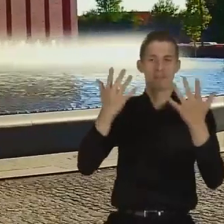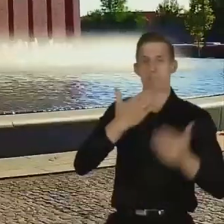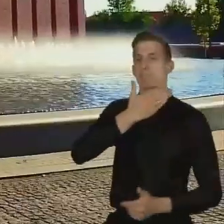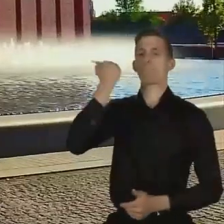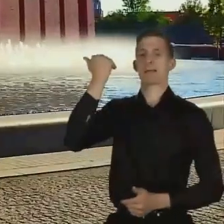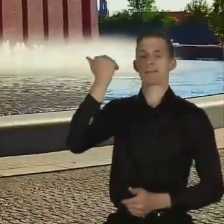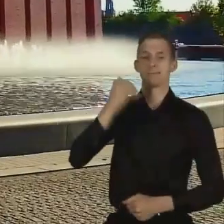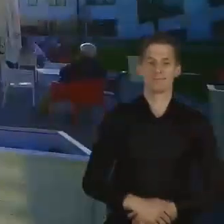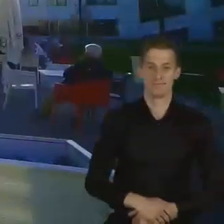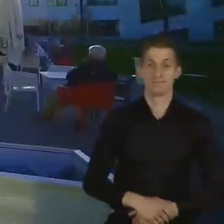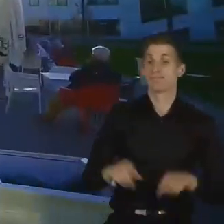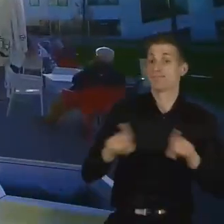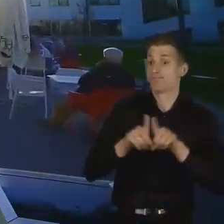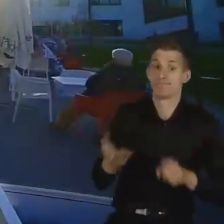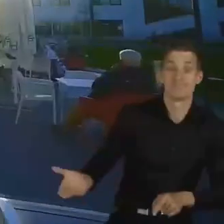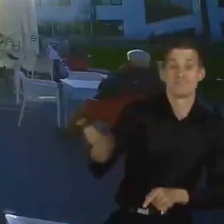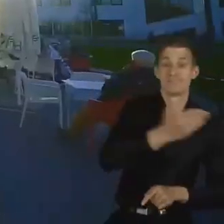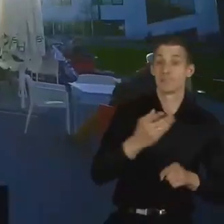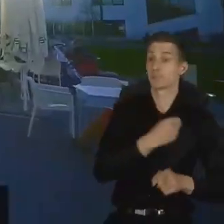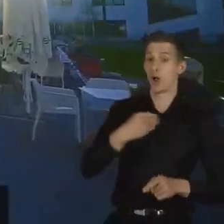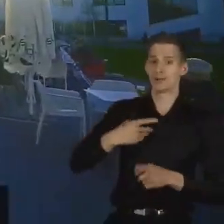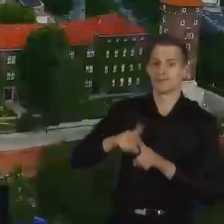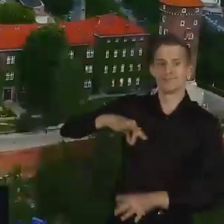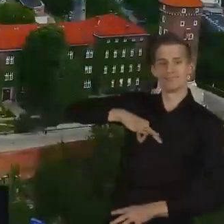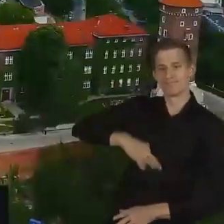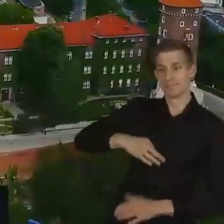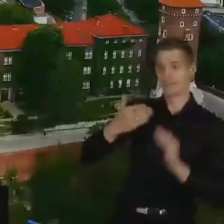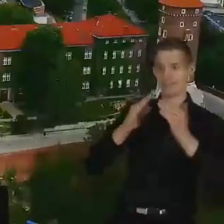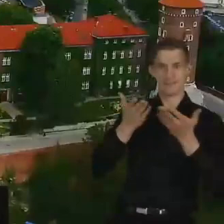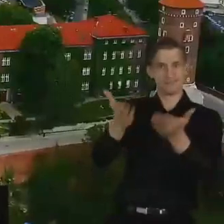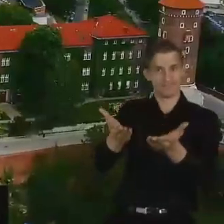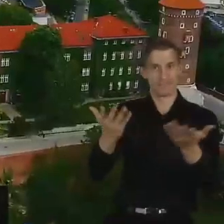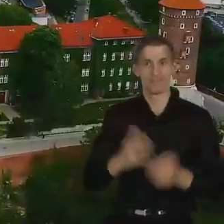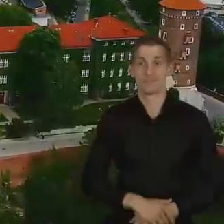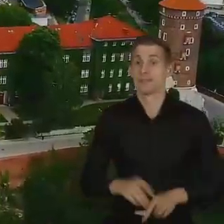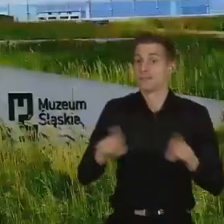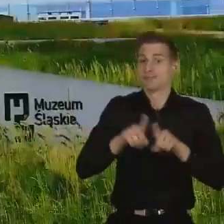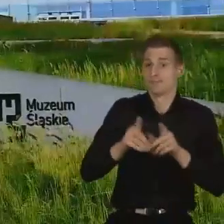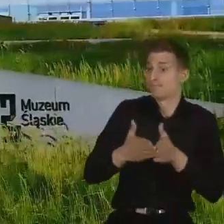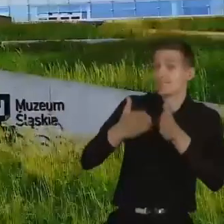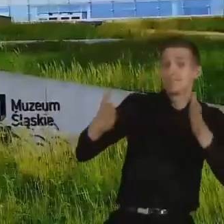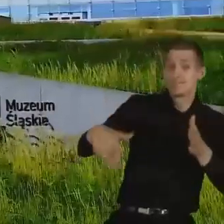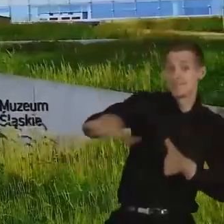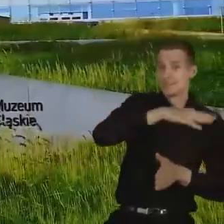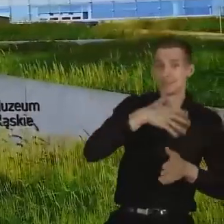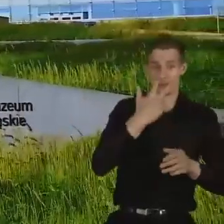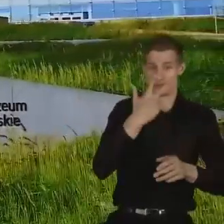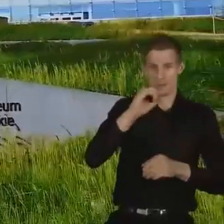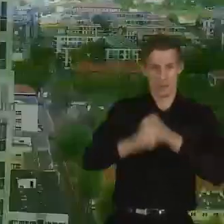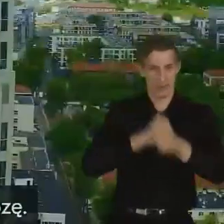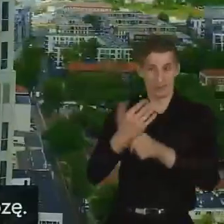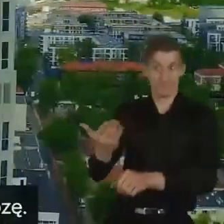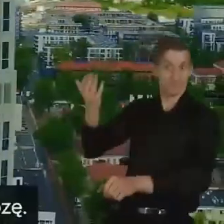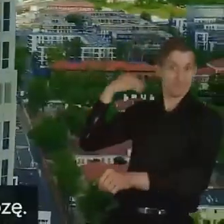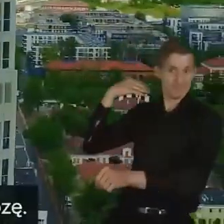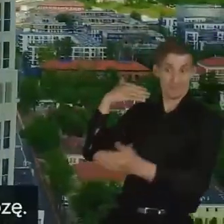Polish cities also benefited from this. Despite the dramatic twists and turns in the history of Poland,